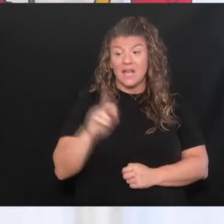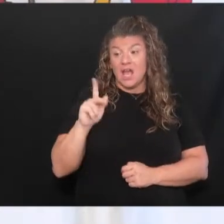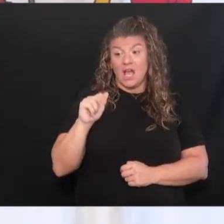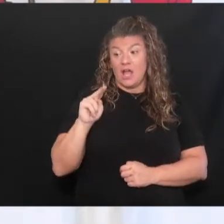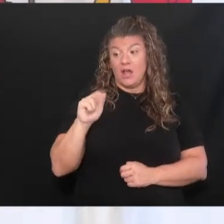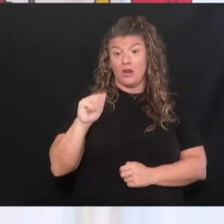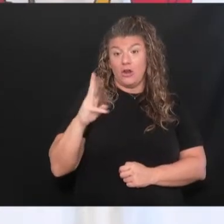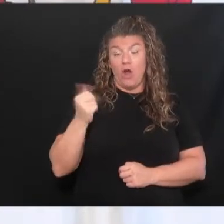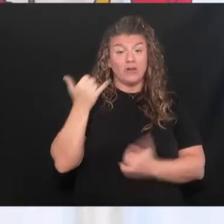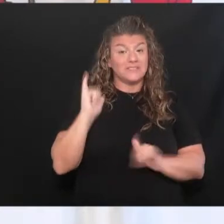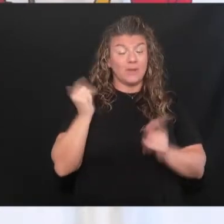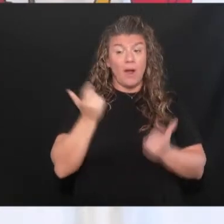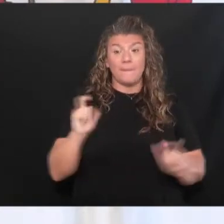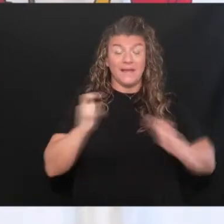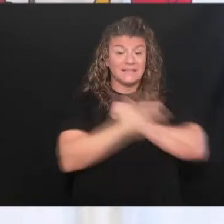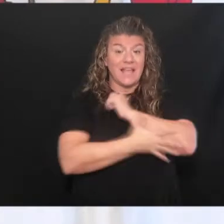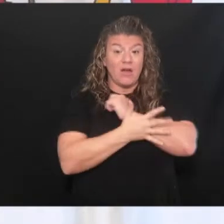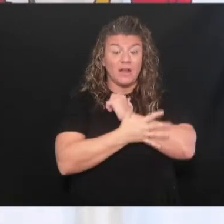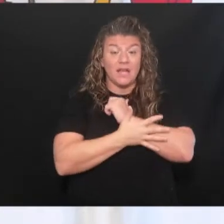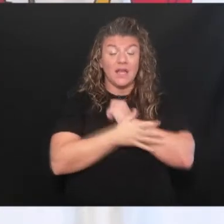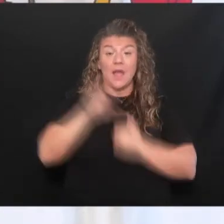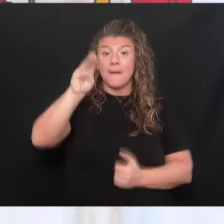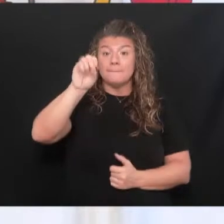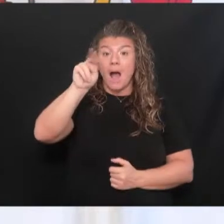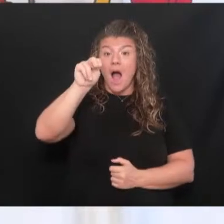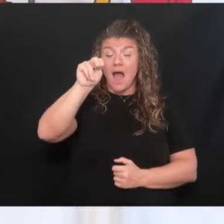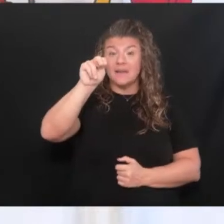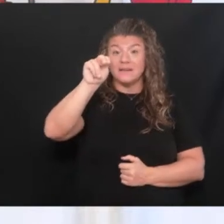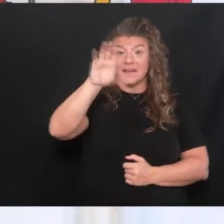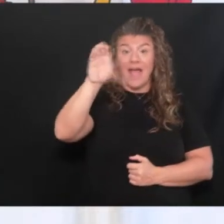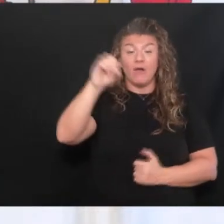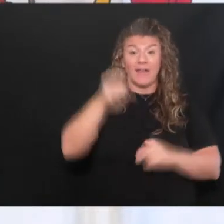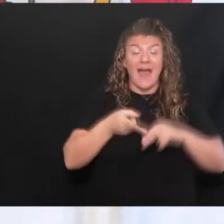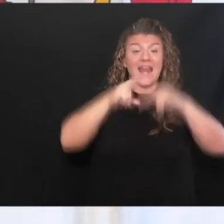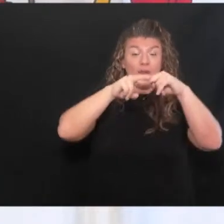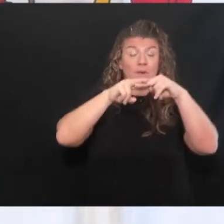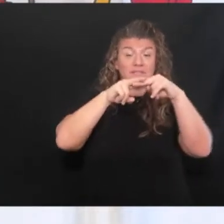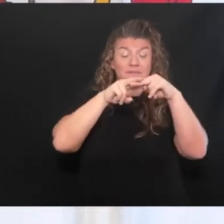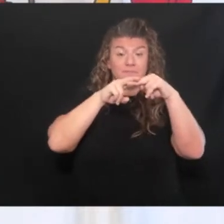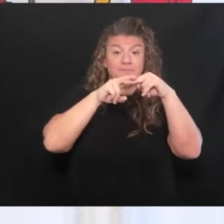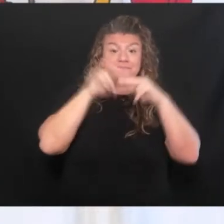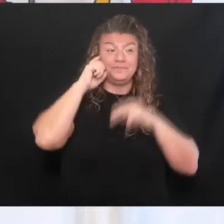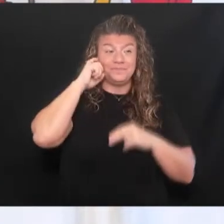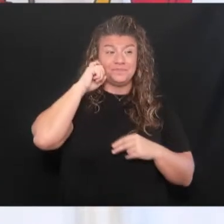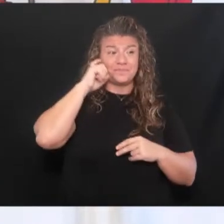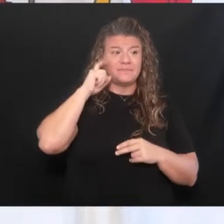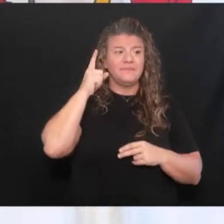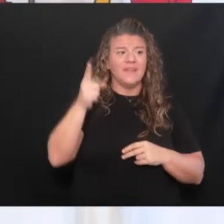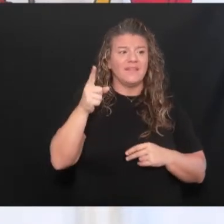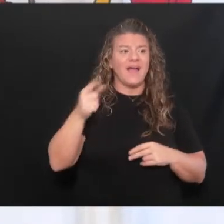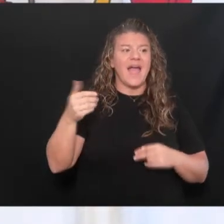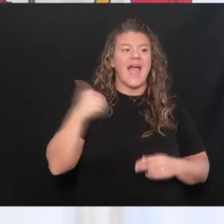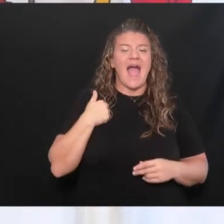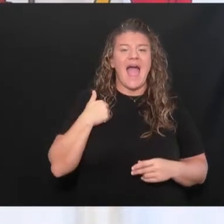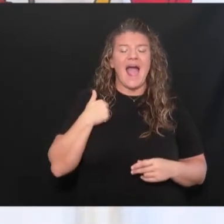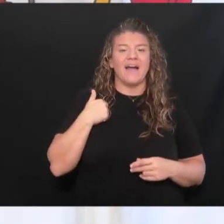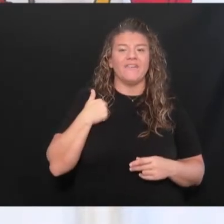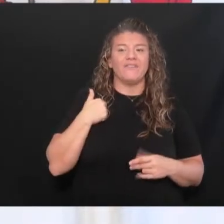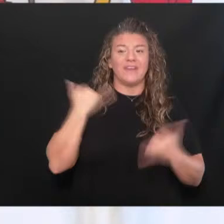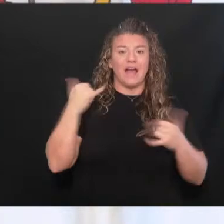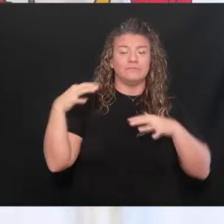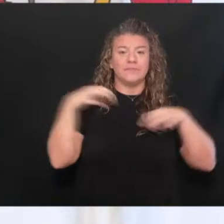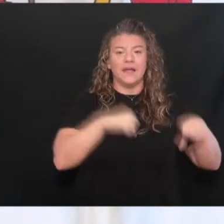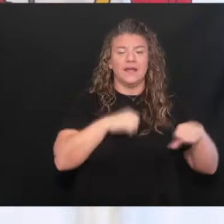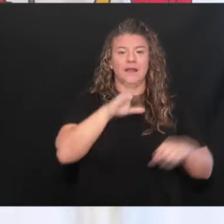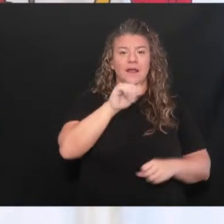biggest county. Mon County saw a nice increase and everything, and they now have overtaken Cabell County